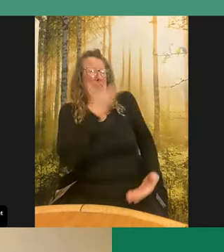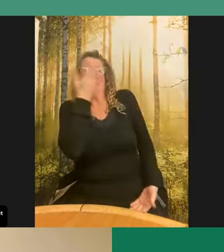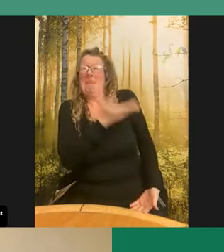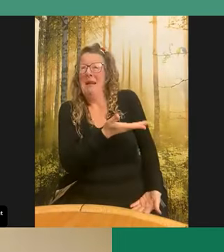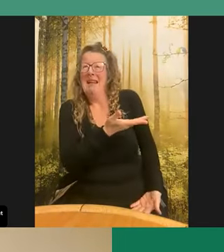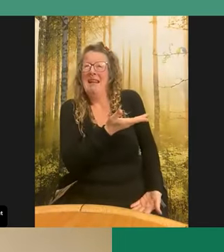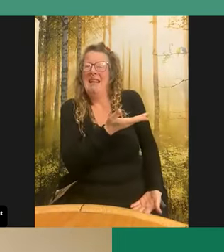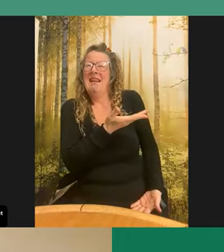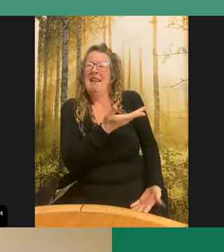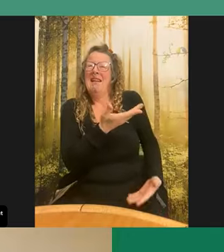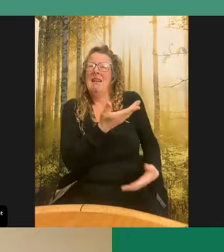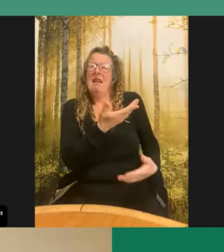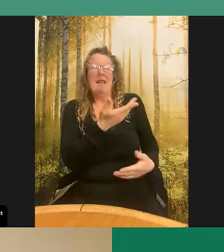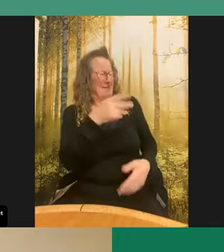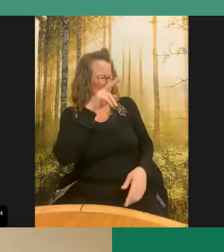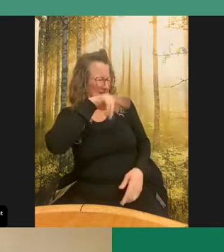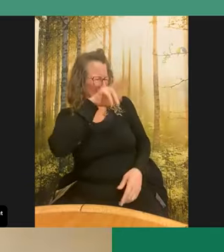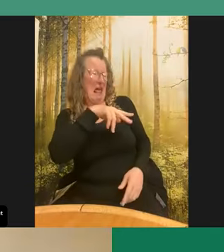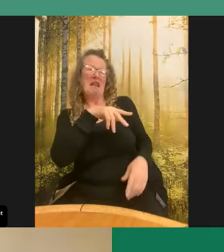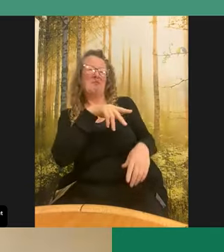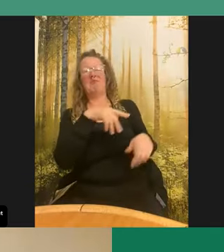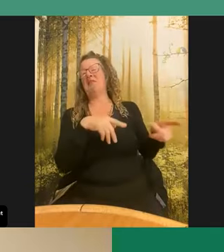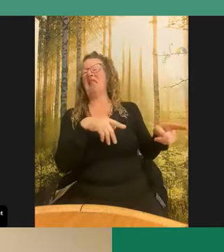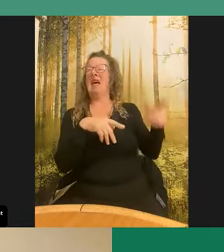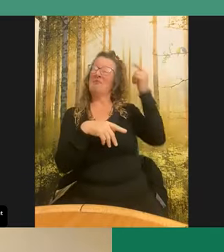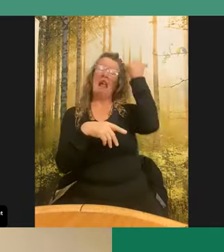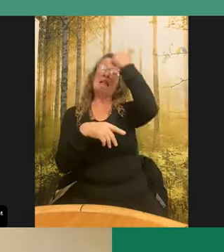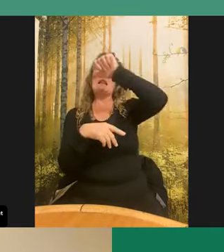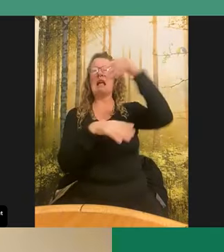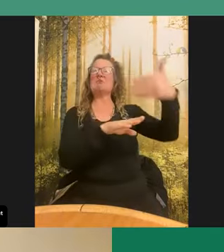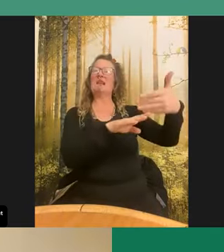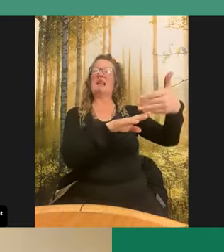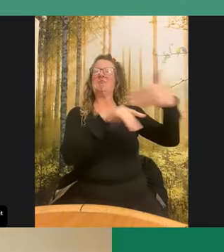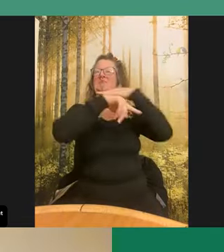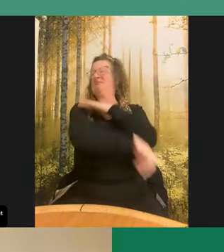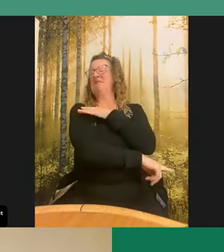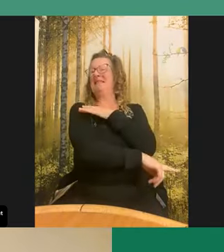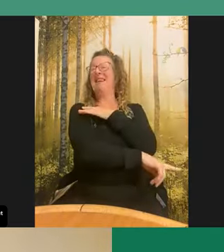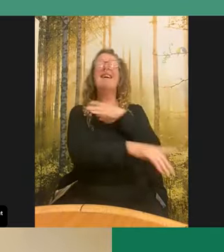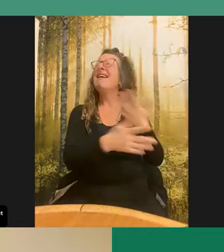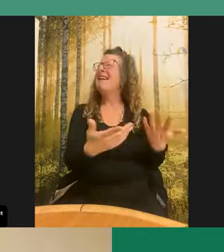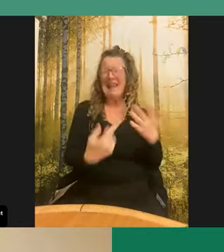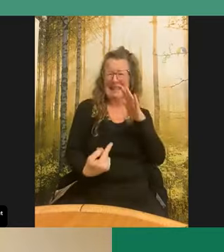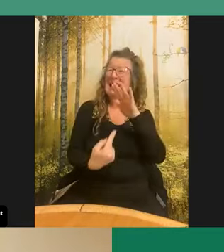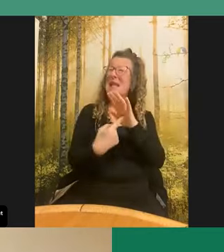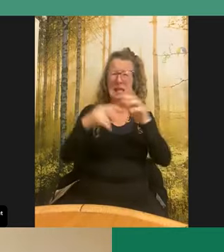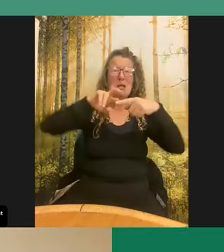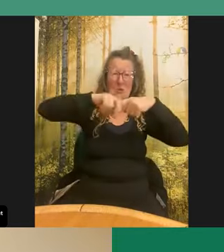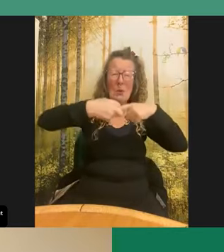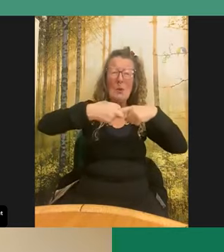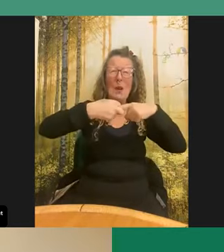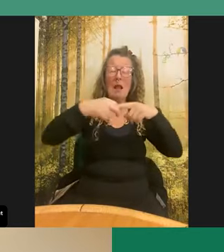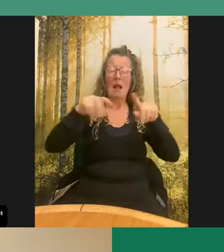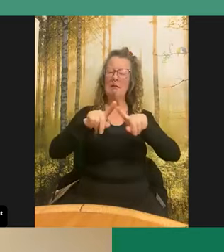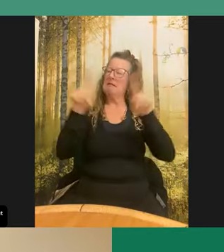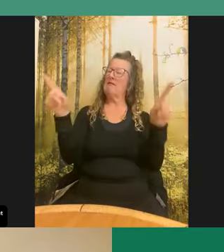sign of intellectual backwardness. And I think that affects like the fact that kind of it's a key tool. And you know, this distinction between animals and people is always that,